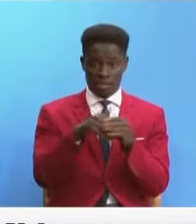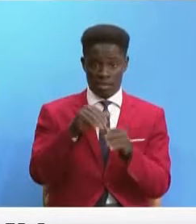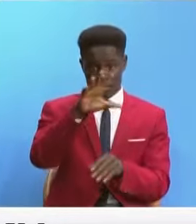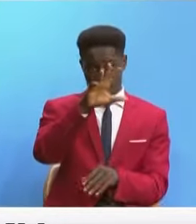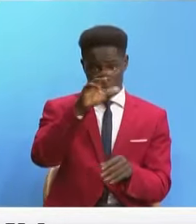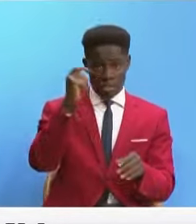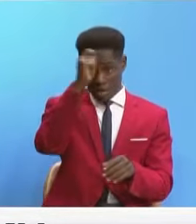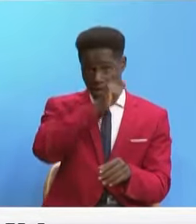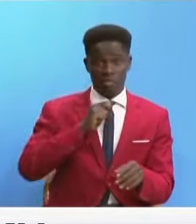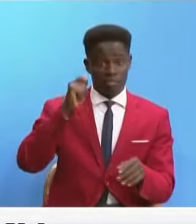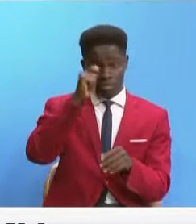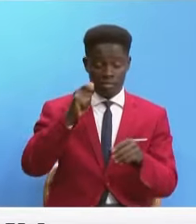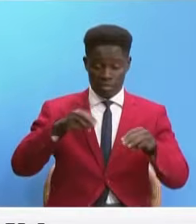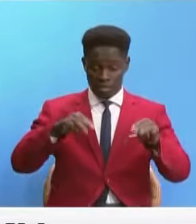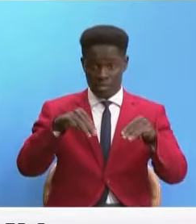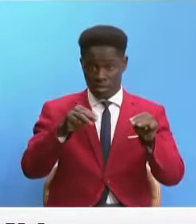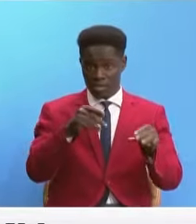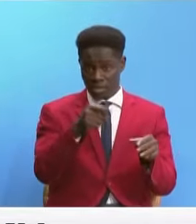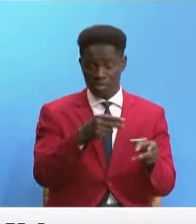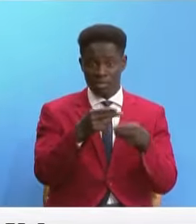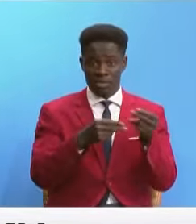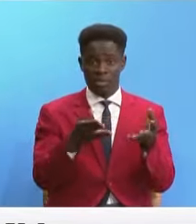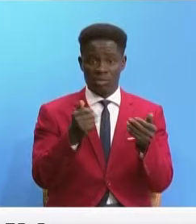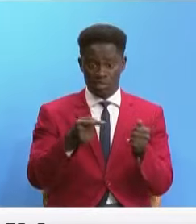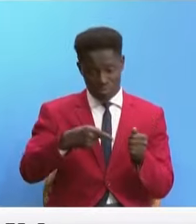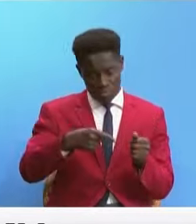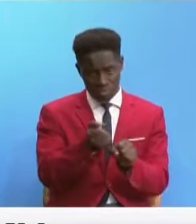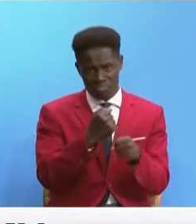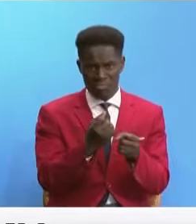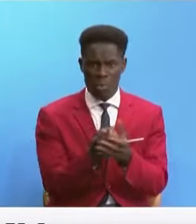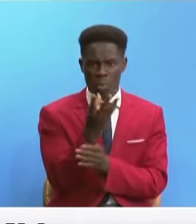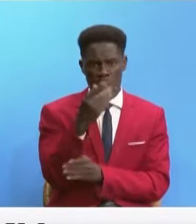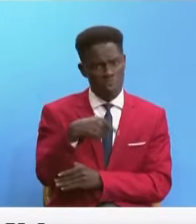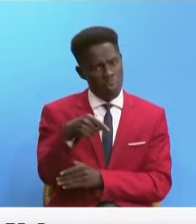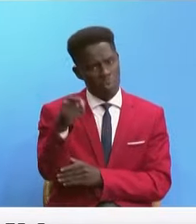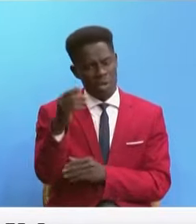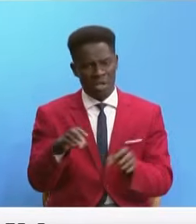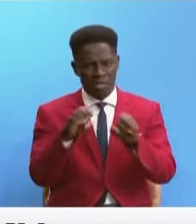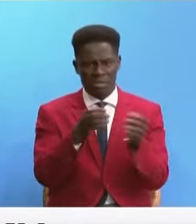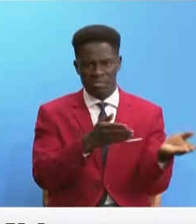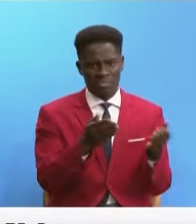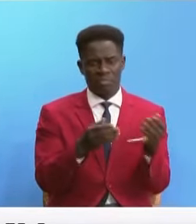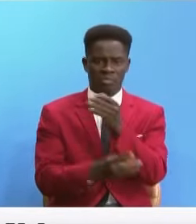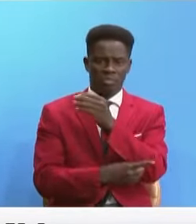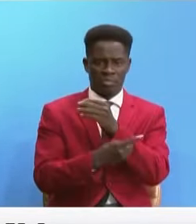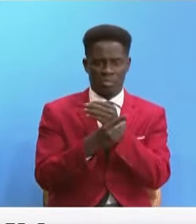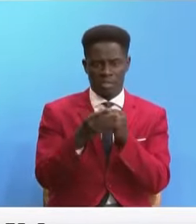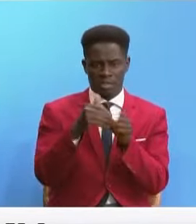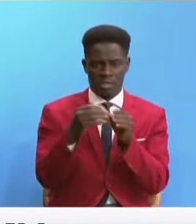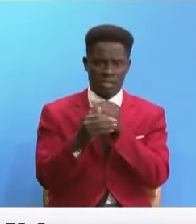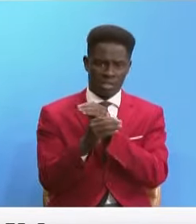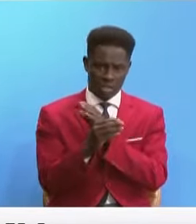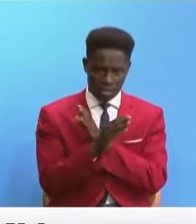centered on achieving sustainable growth and development. Zambia, like many nations, is